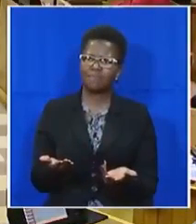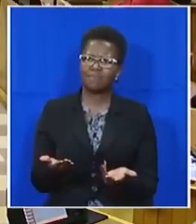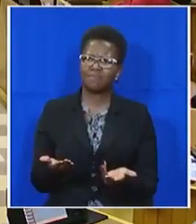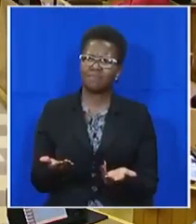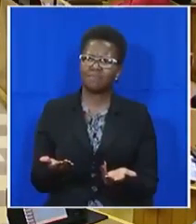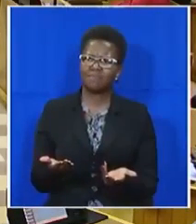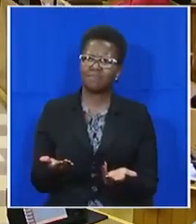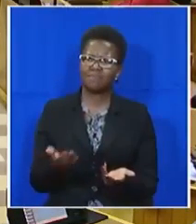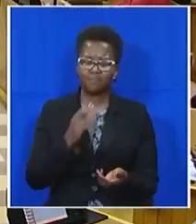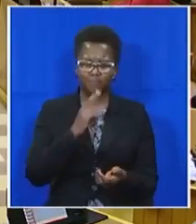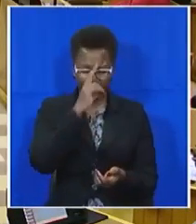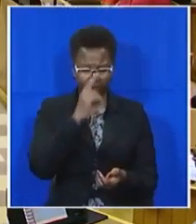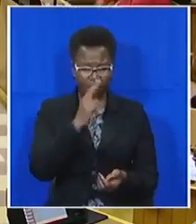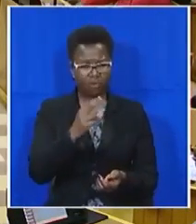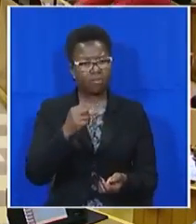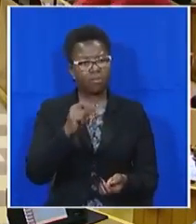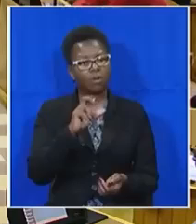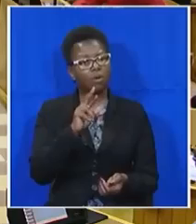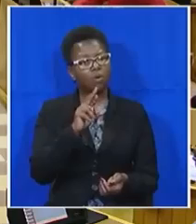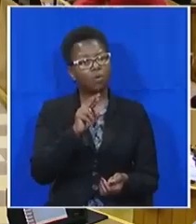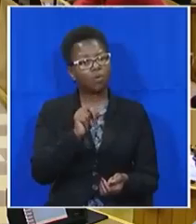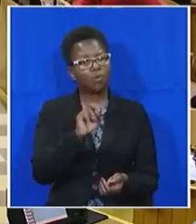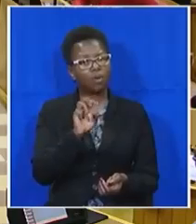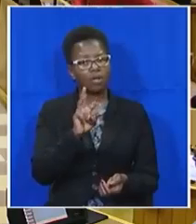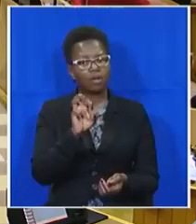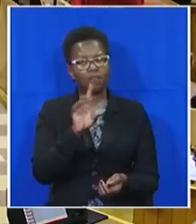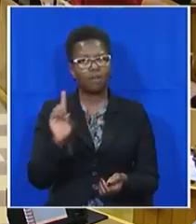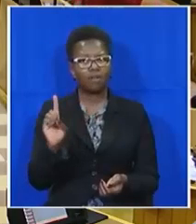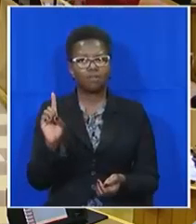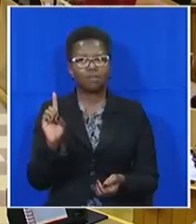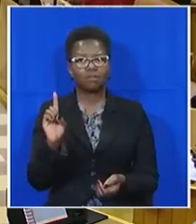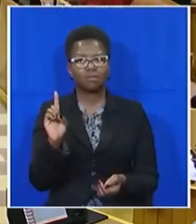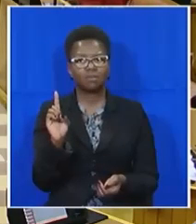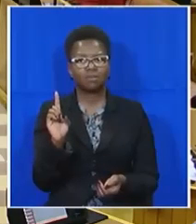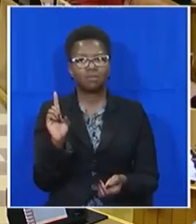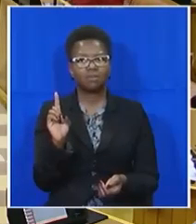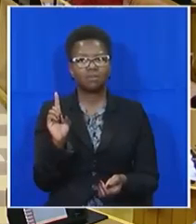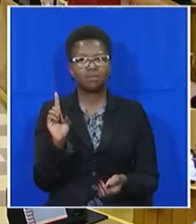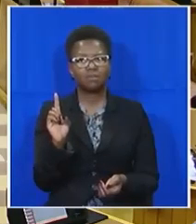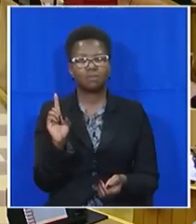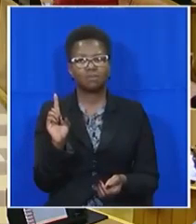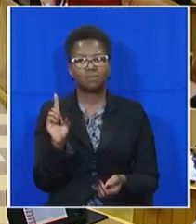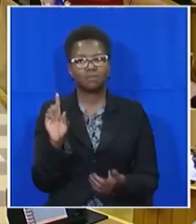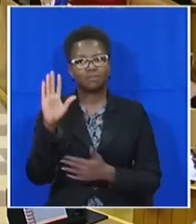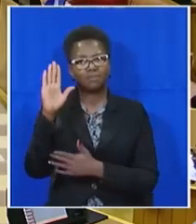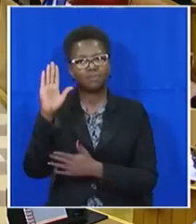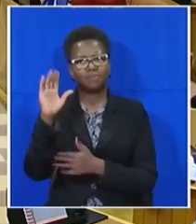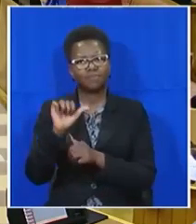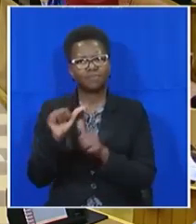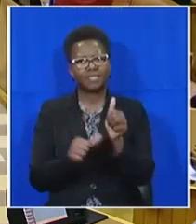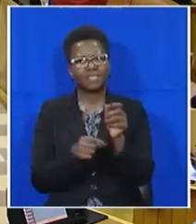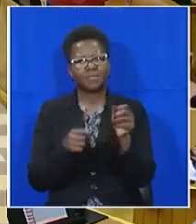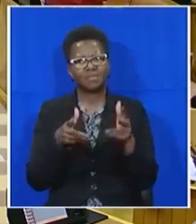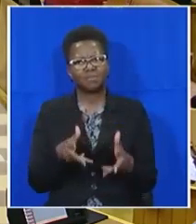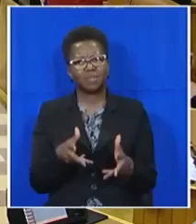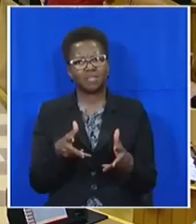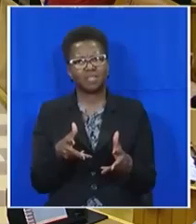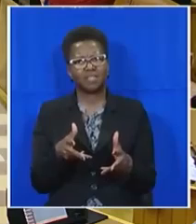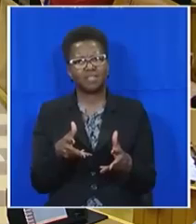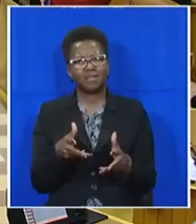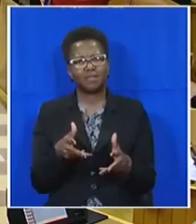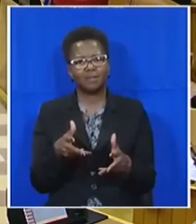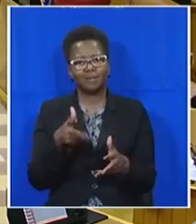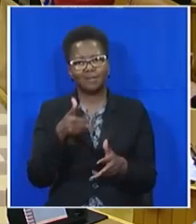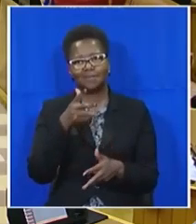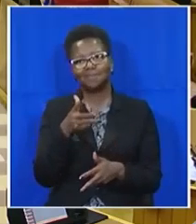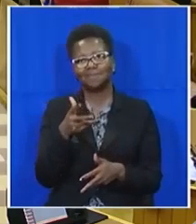Honorable Groenewald, please proceed. Honorable. Dankie, agbare. It's my constitutional right to Deputy determine whether Speaker. it's an intelligent question or a Deputy Speaker, stupid